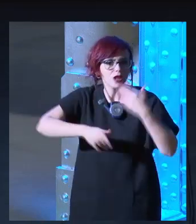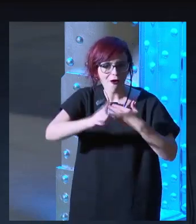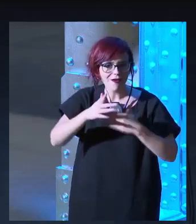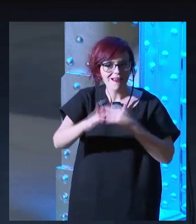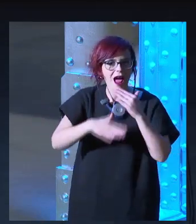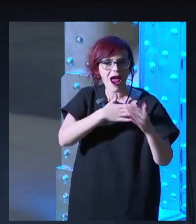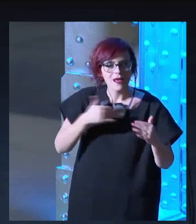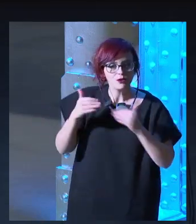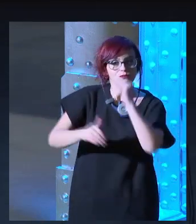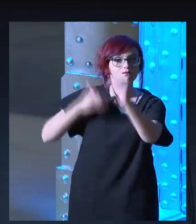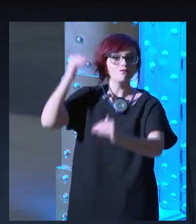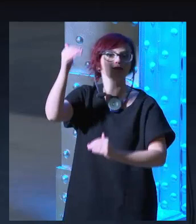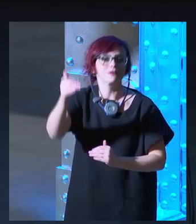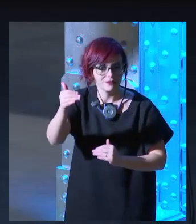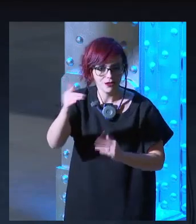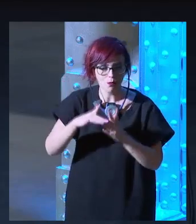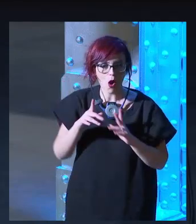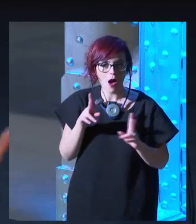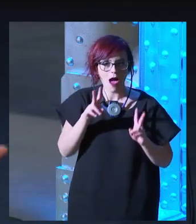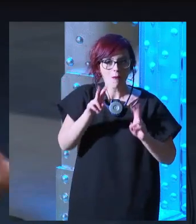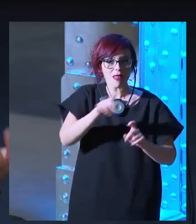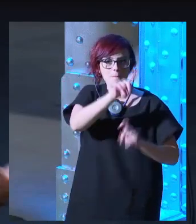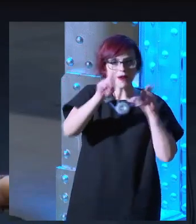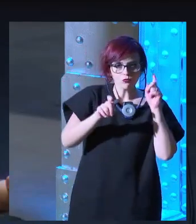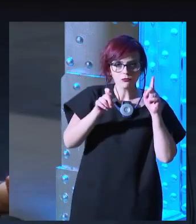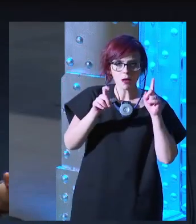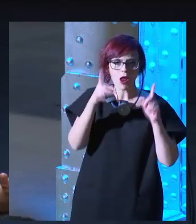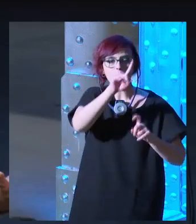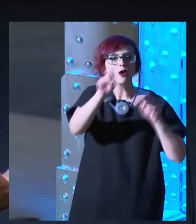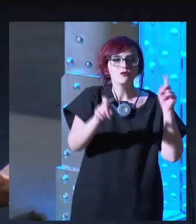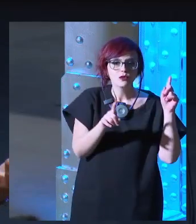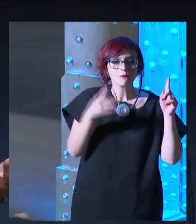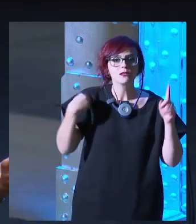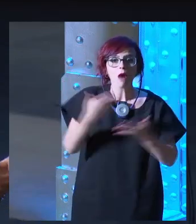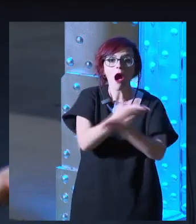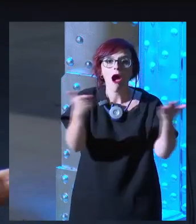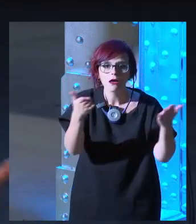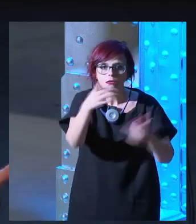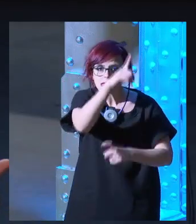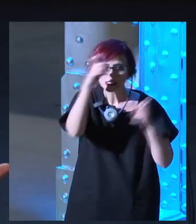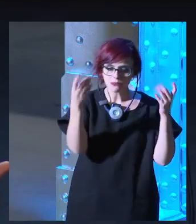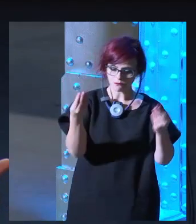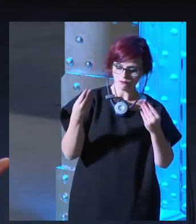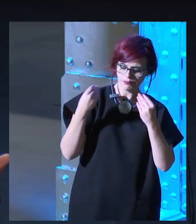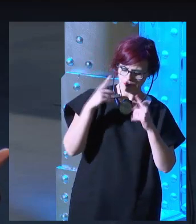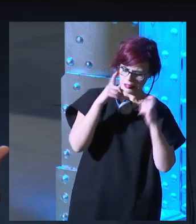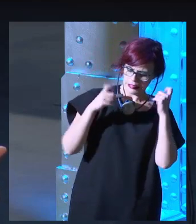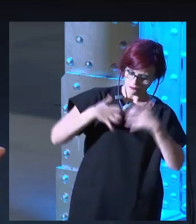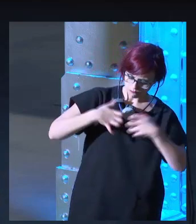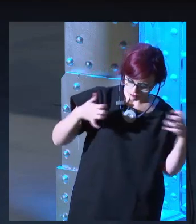of questions to yourself about how this is happening. What you'd like to do about